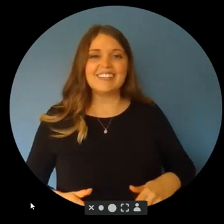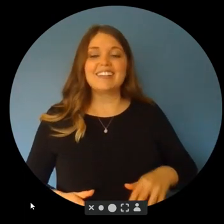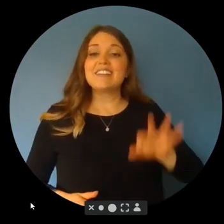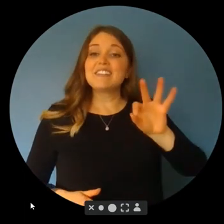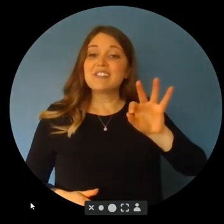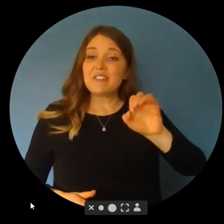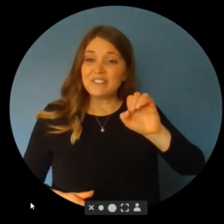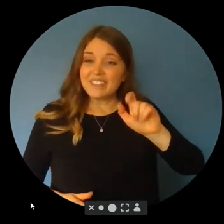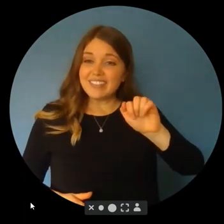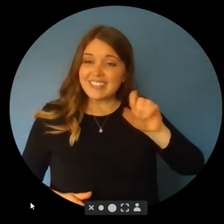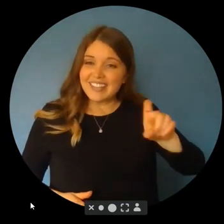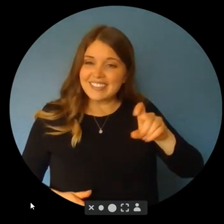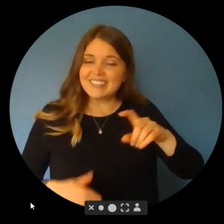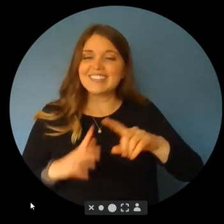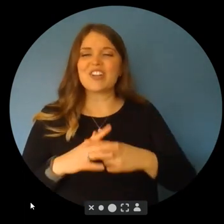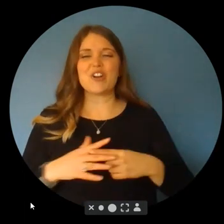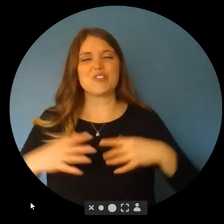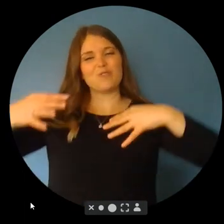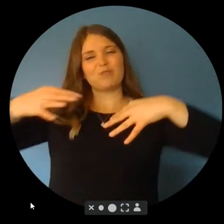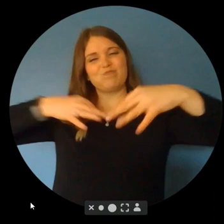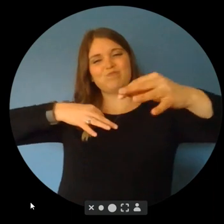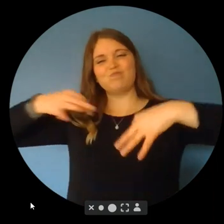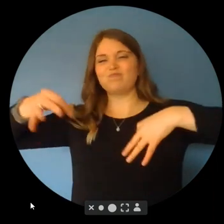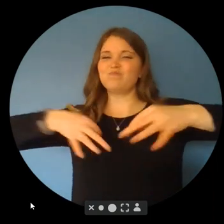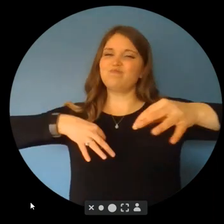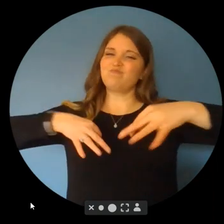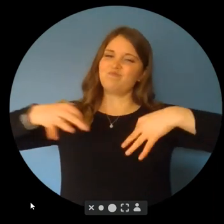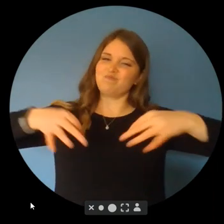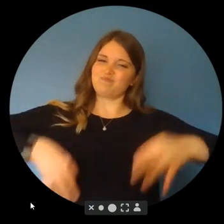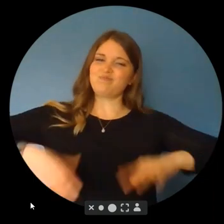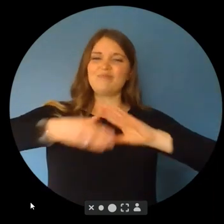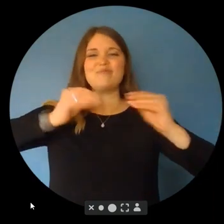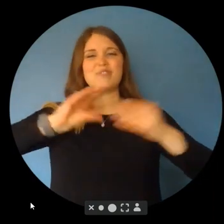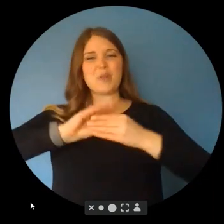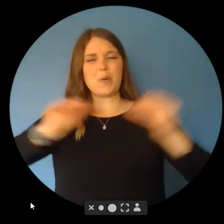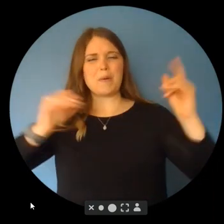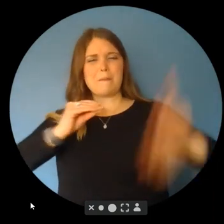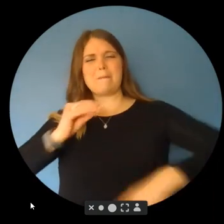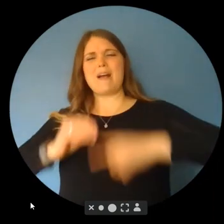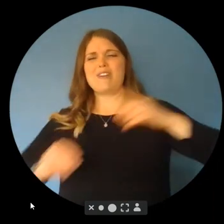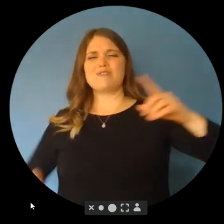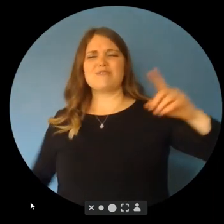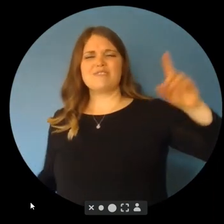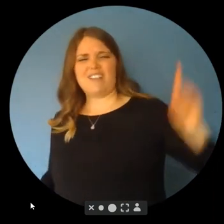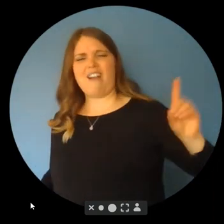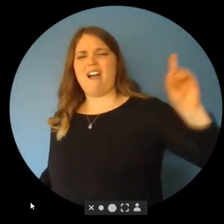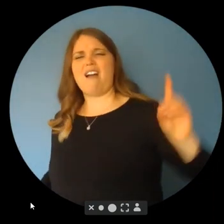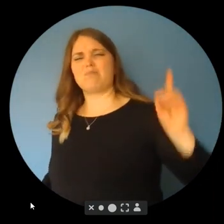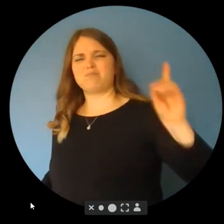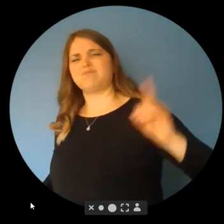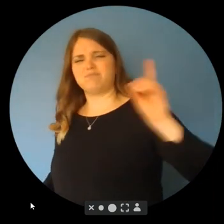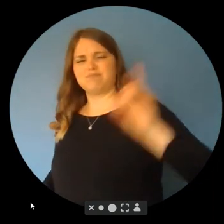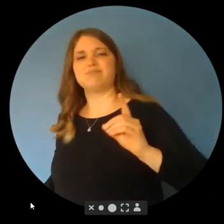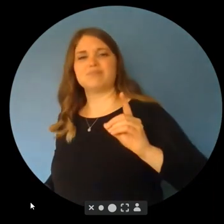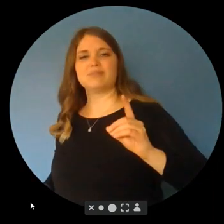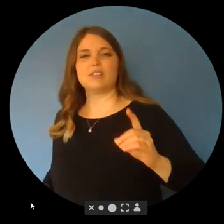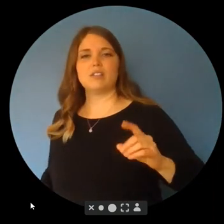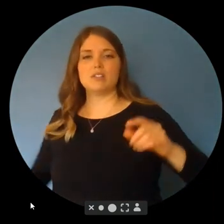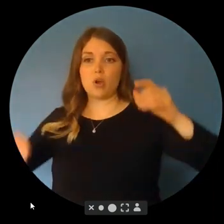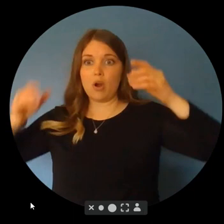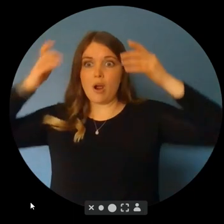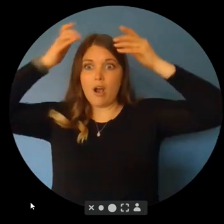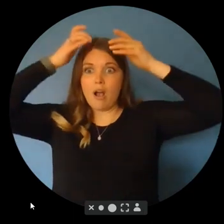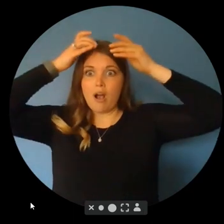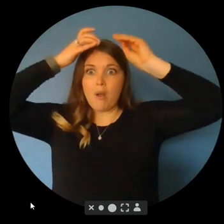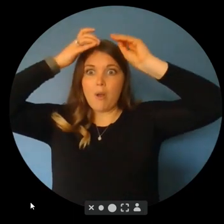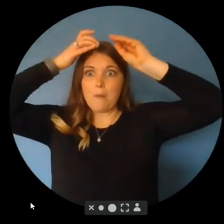Felix started telling his story about a big dinosaur. Drop, drop, plop, plop. See